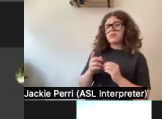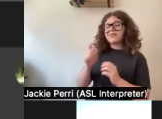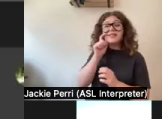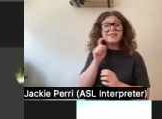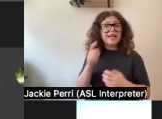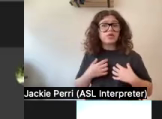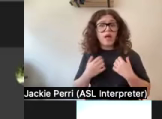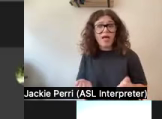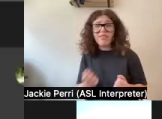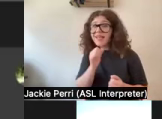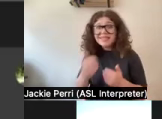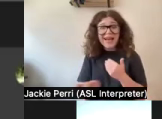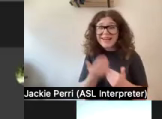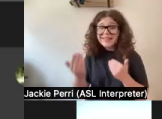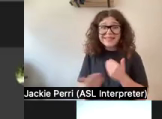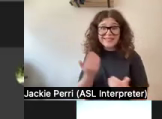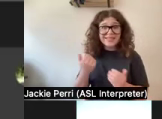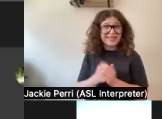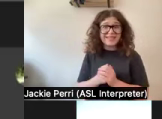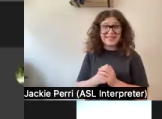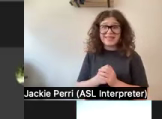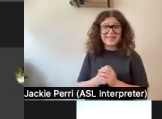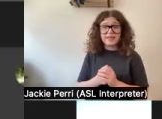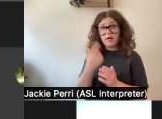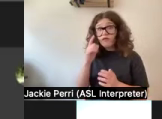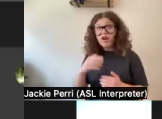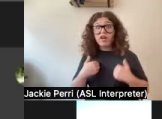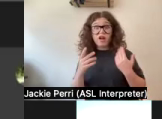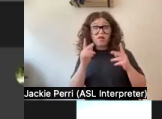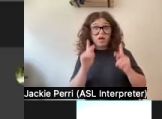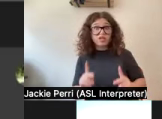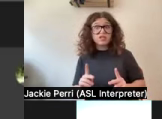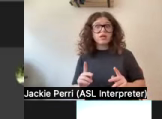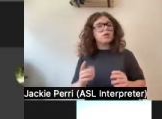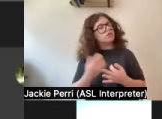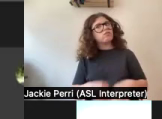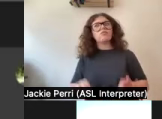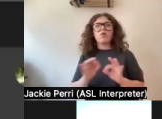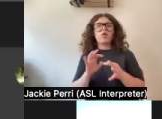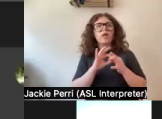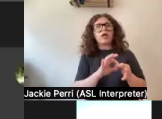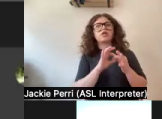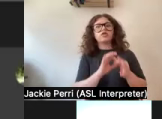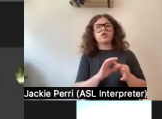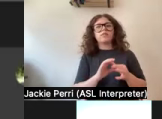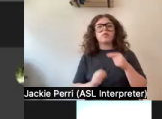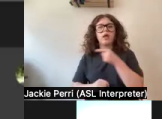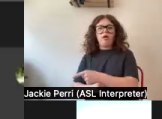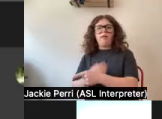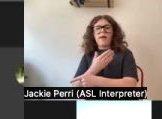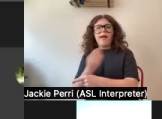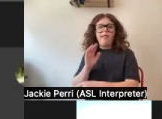easy to do so. And for a young person, the most important relationship is that between a young person and their